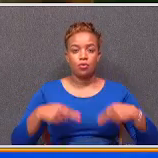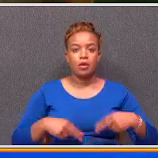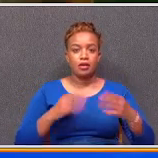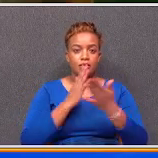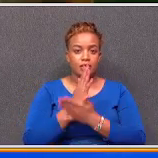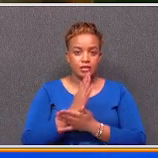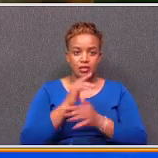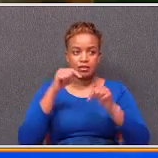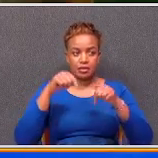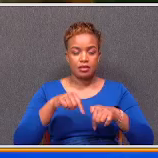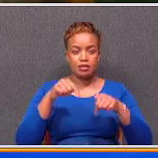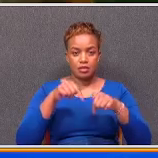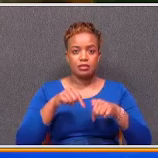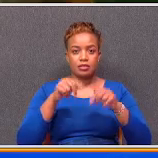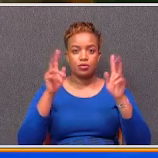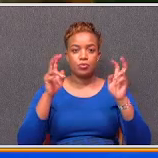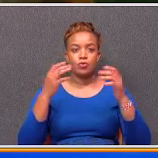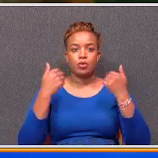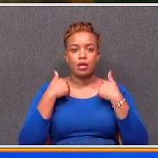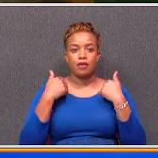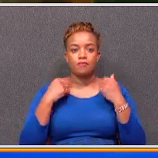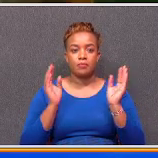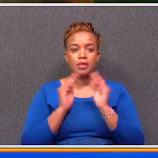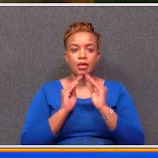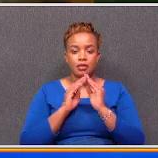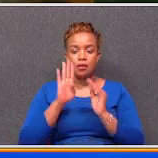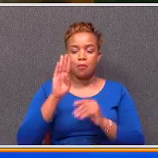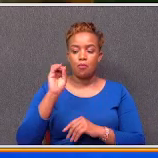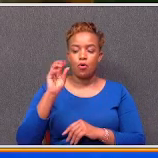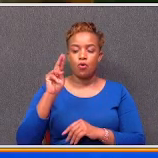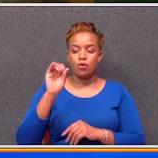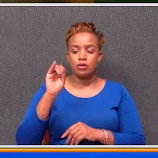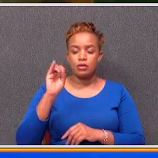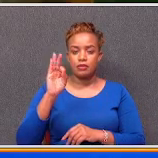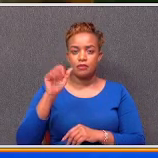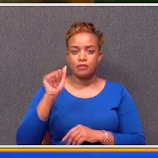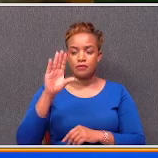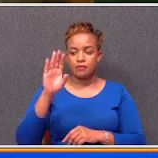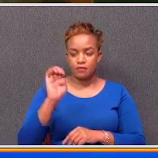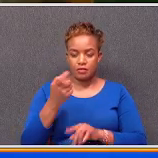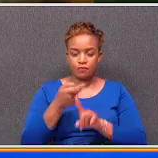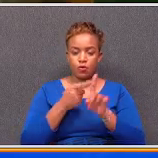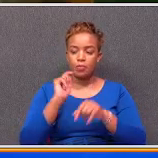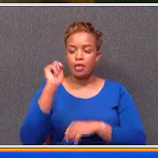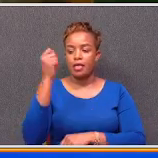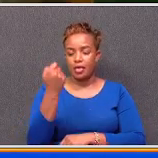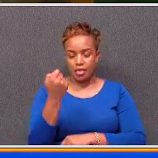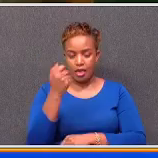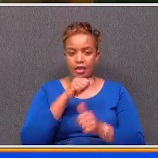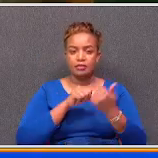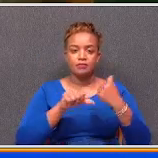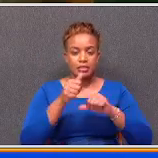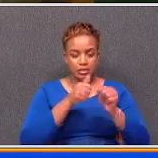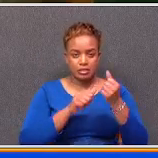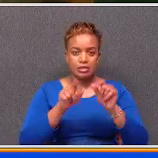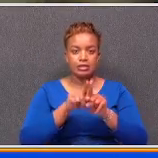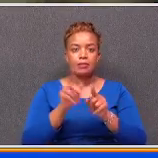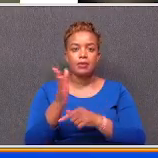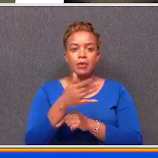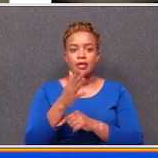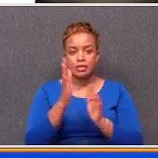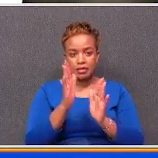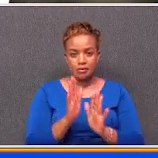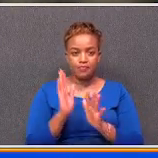topic, I am joined by Boniface Mwangi, who is an activist from Kenya and also an ambassador of the Africans Rising